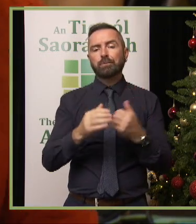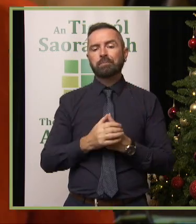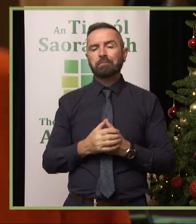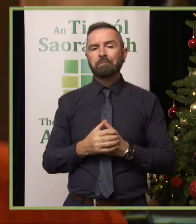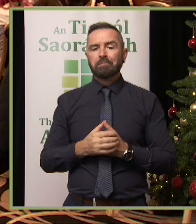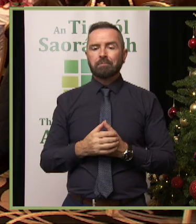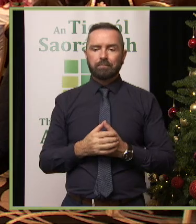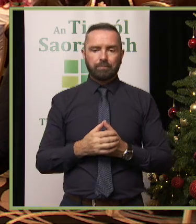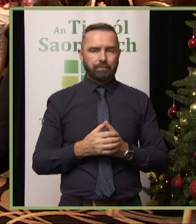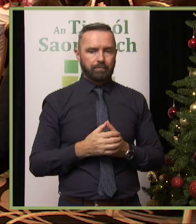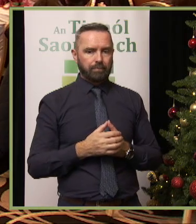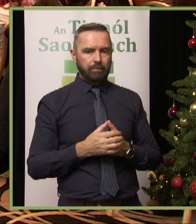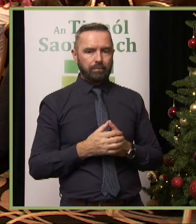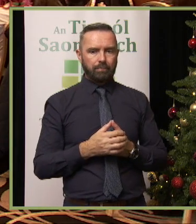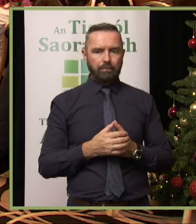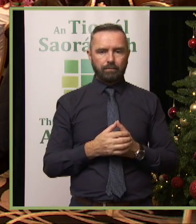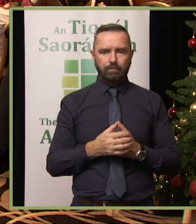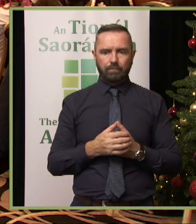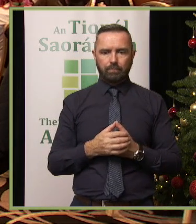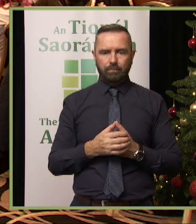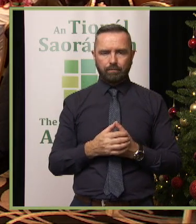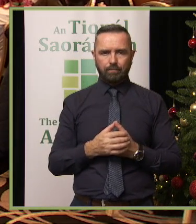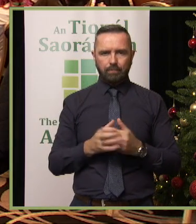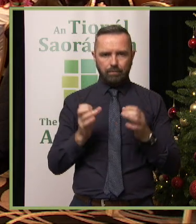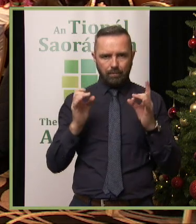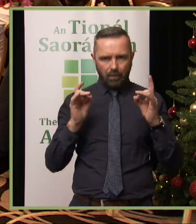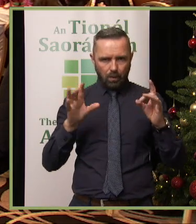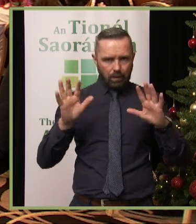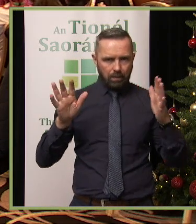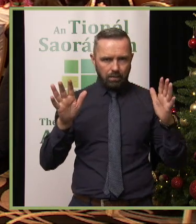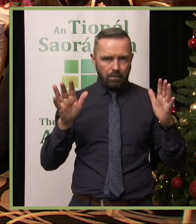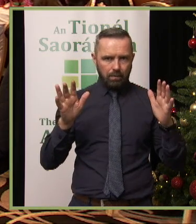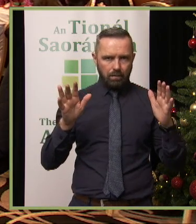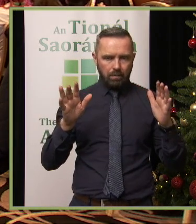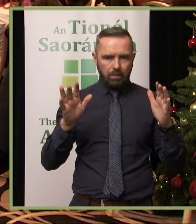Okay, so this is where, let's just take that now. Okay,